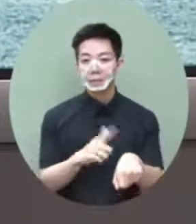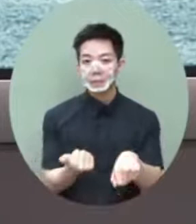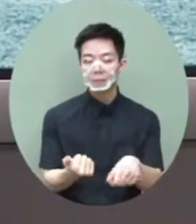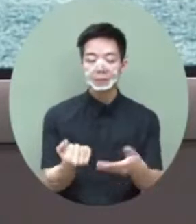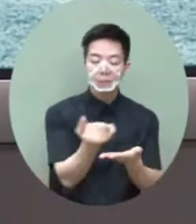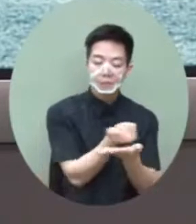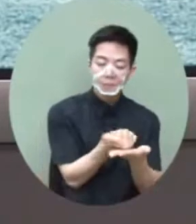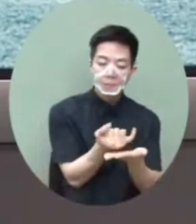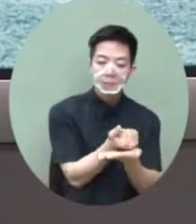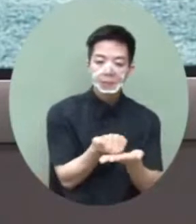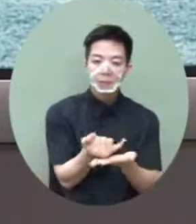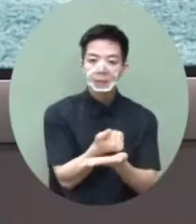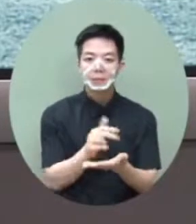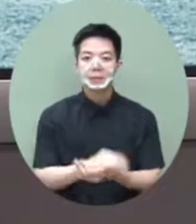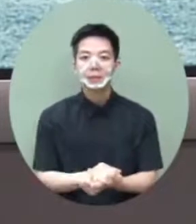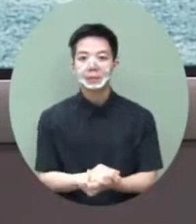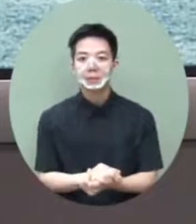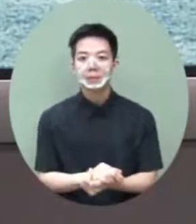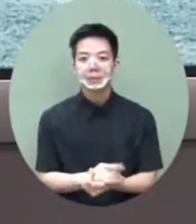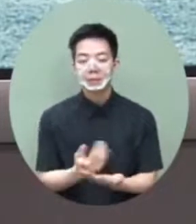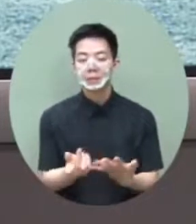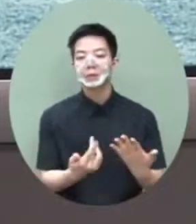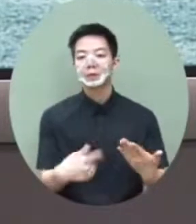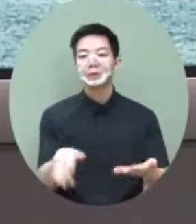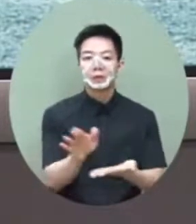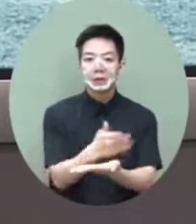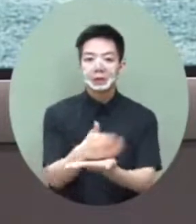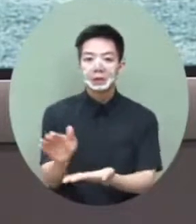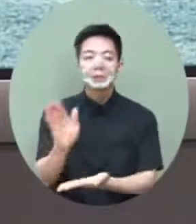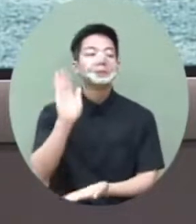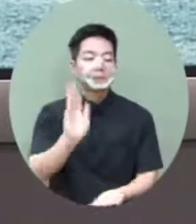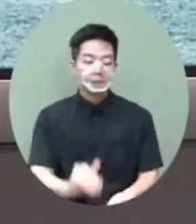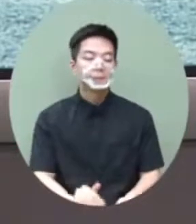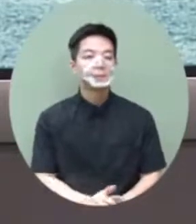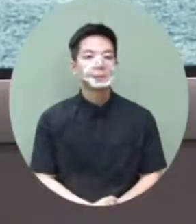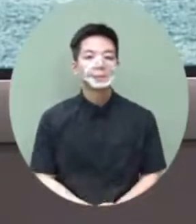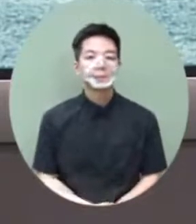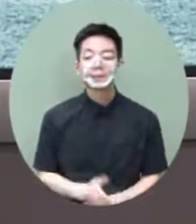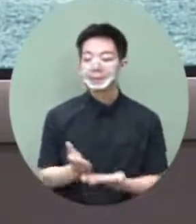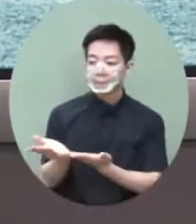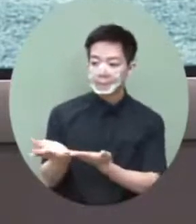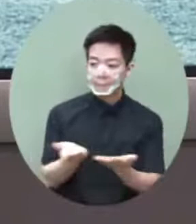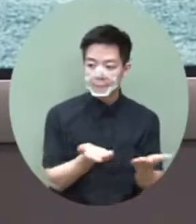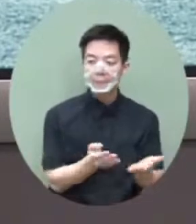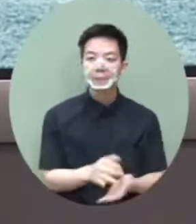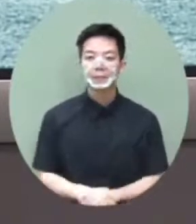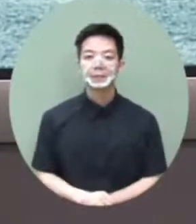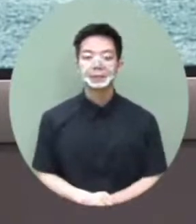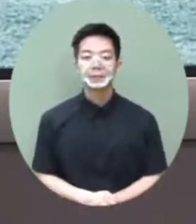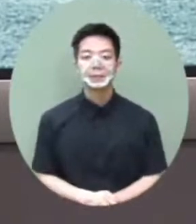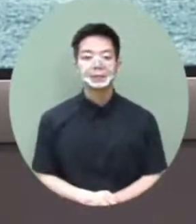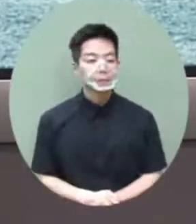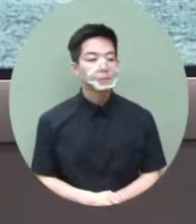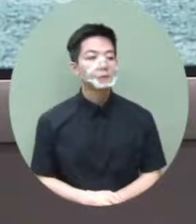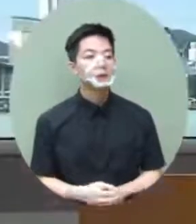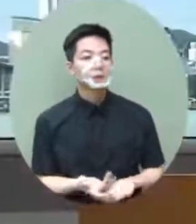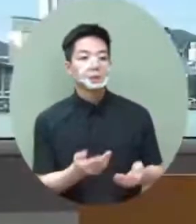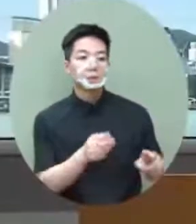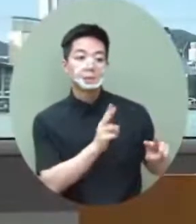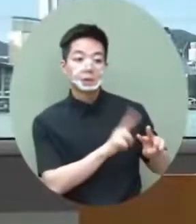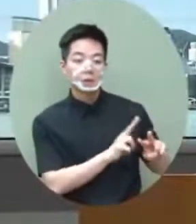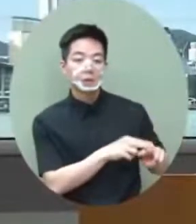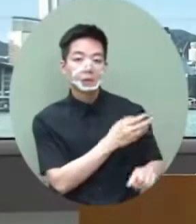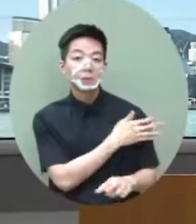We will constantly review our plans and make adjustments accordingly. Dr.